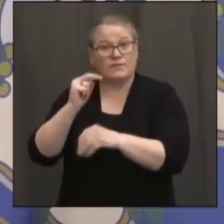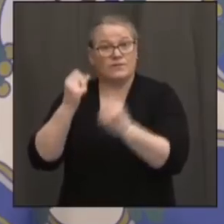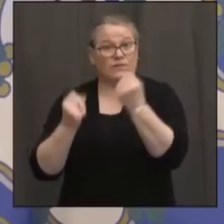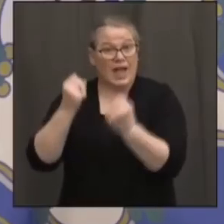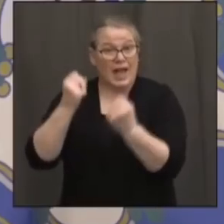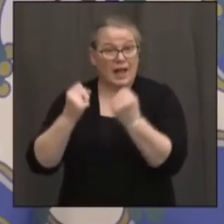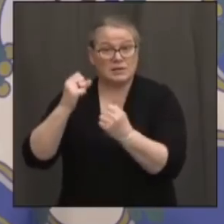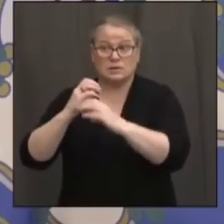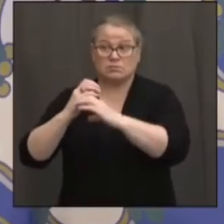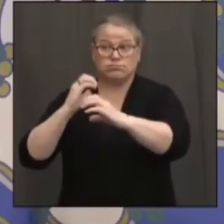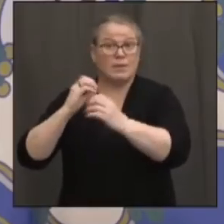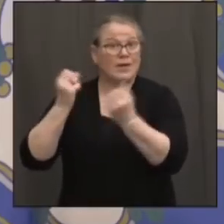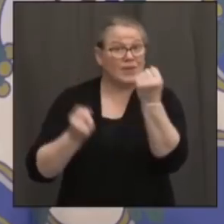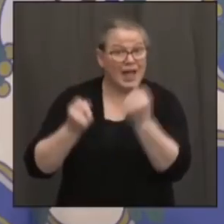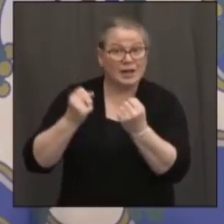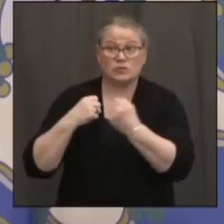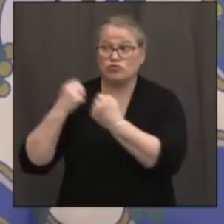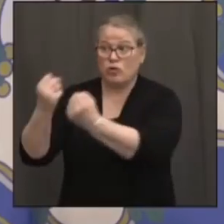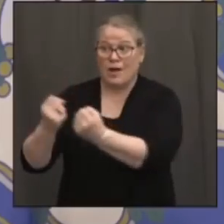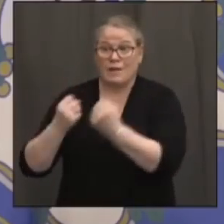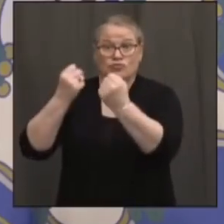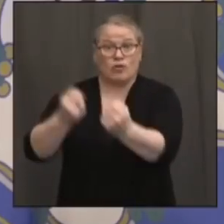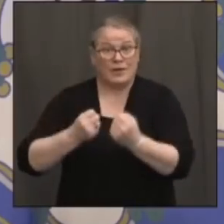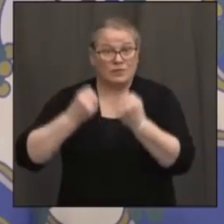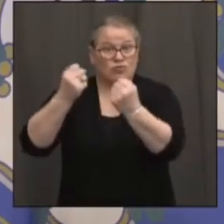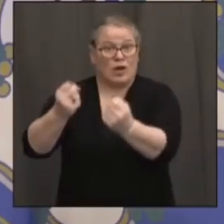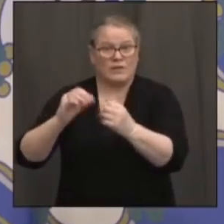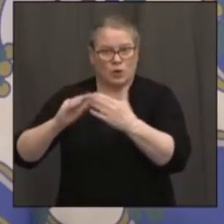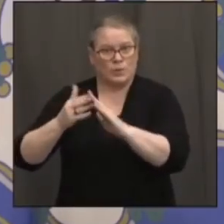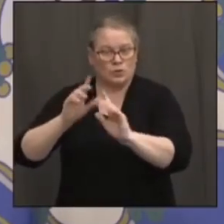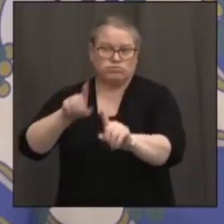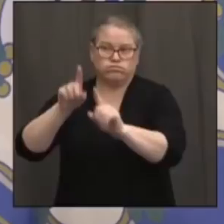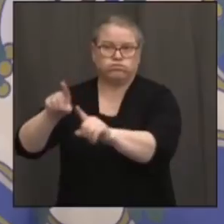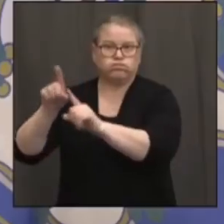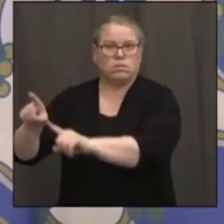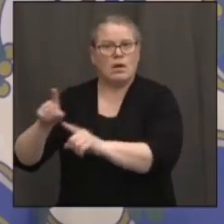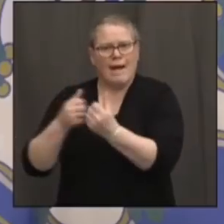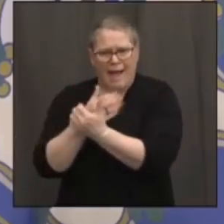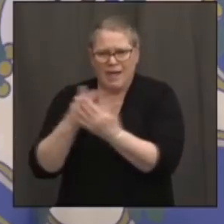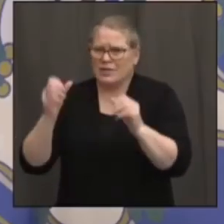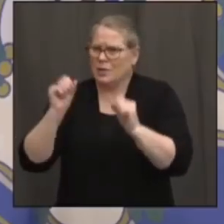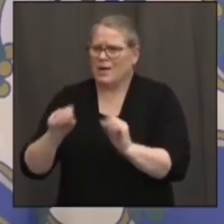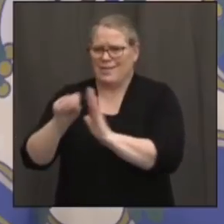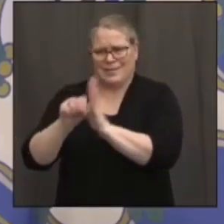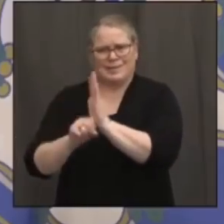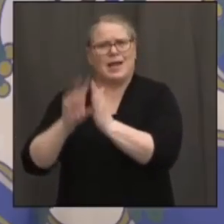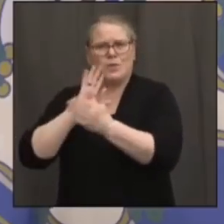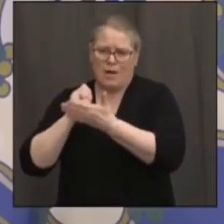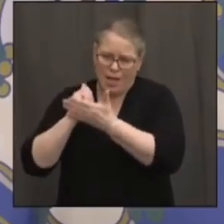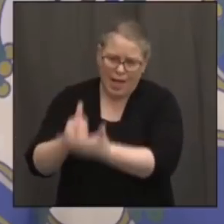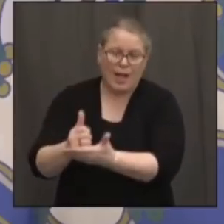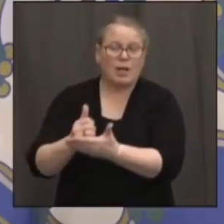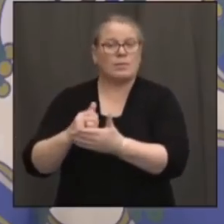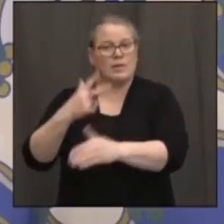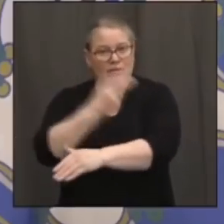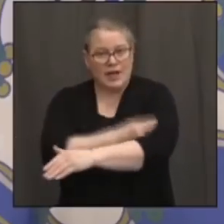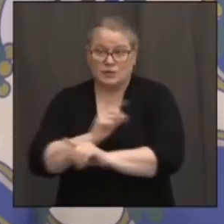we can get the vaccines to these communities. So we're doing everything we can to help them get the vaccine to where the people